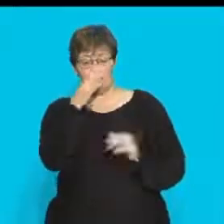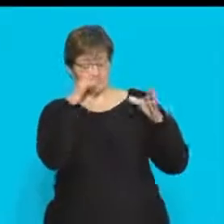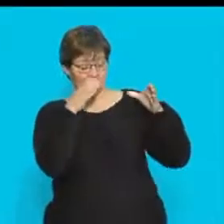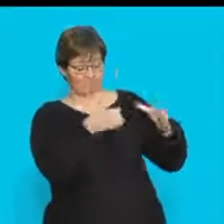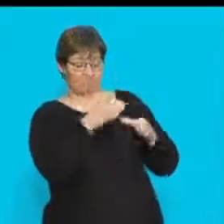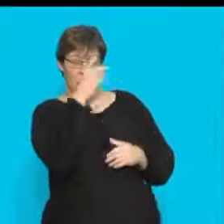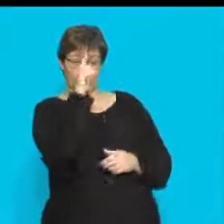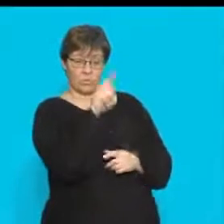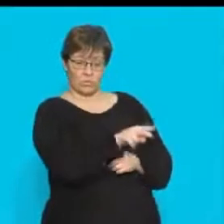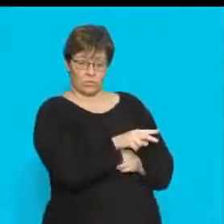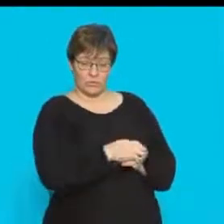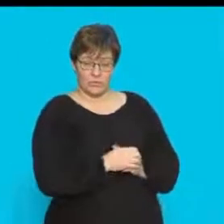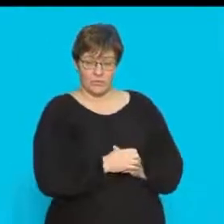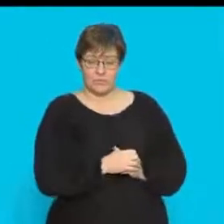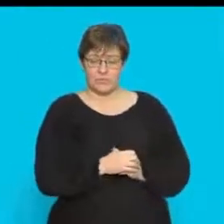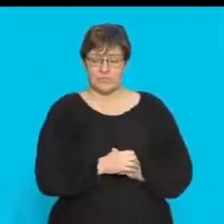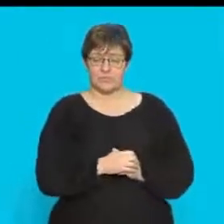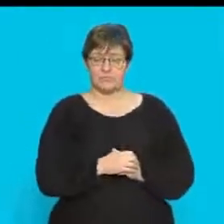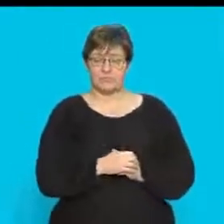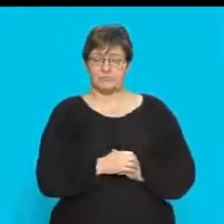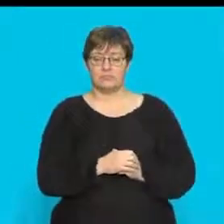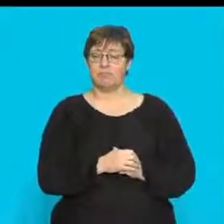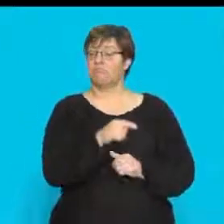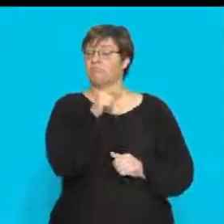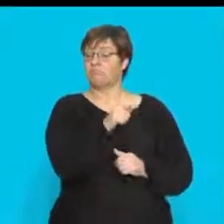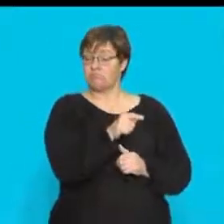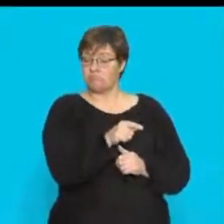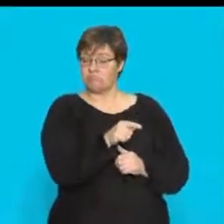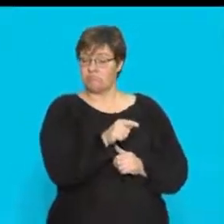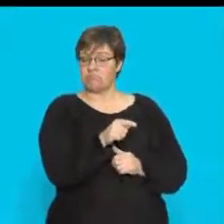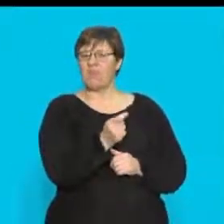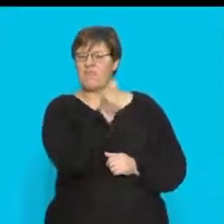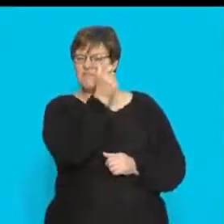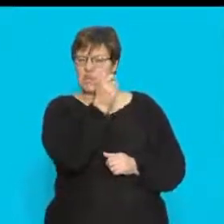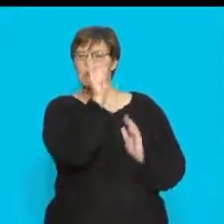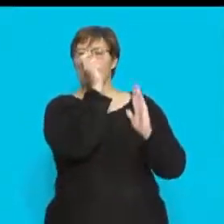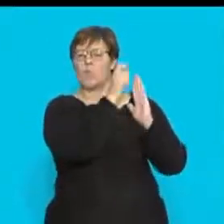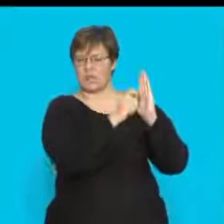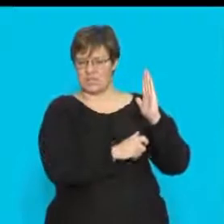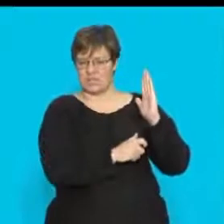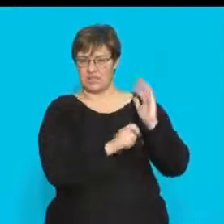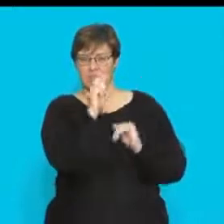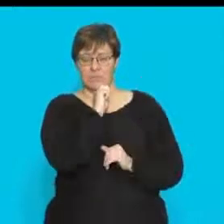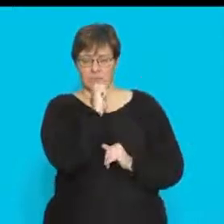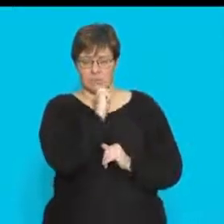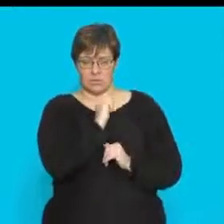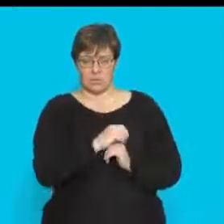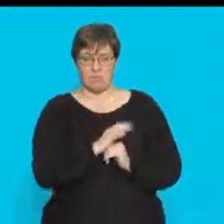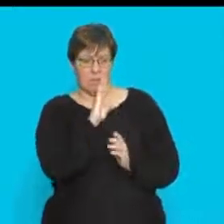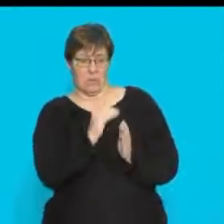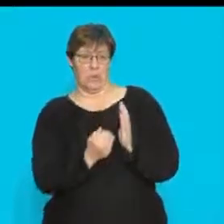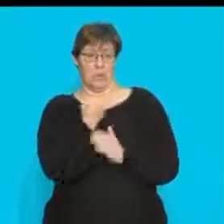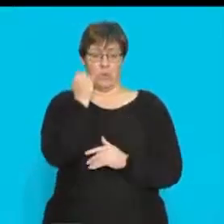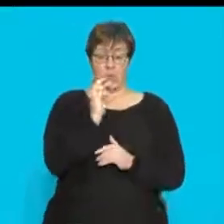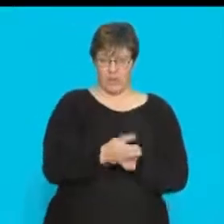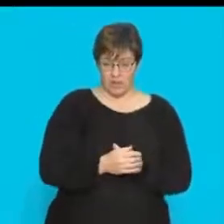All right, so now we're going to look at the concept of asexual reproduction. And here there are quite a few terms that we're going to